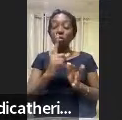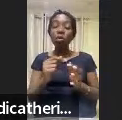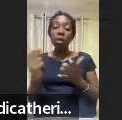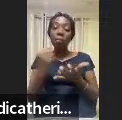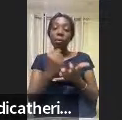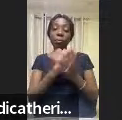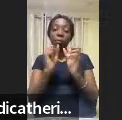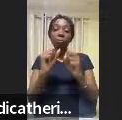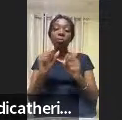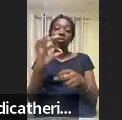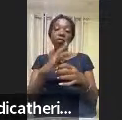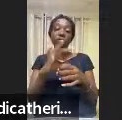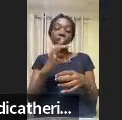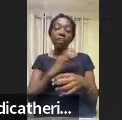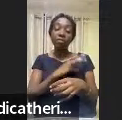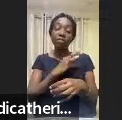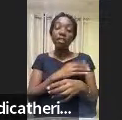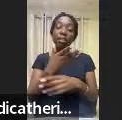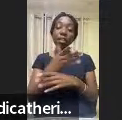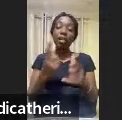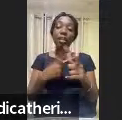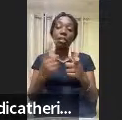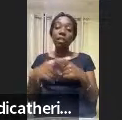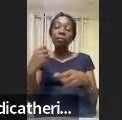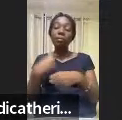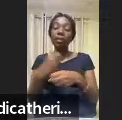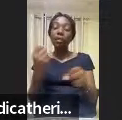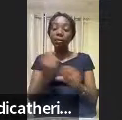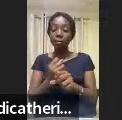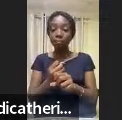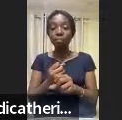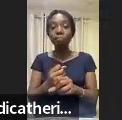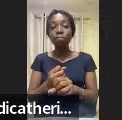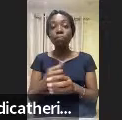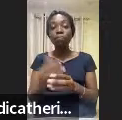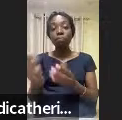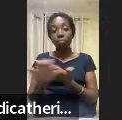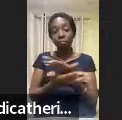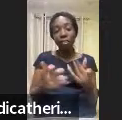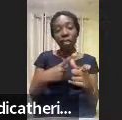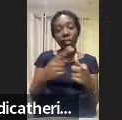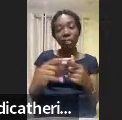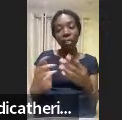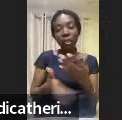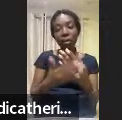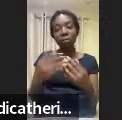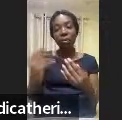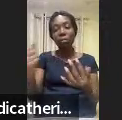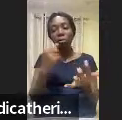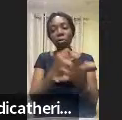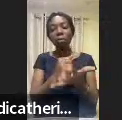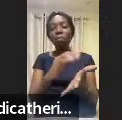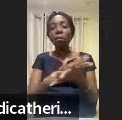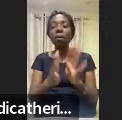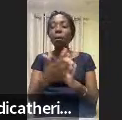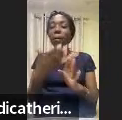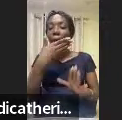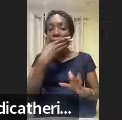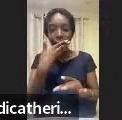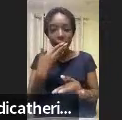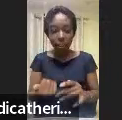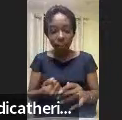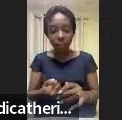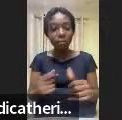to create that engagement that you help the employee to be better, to deliver for the institution first, and also to